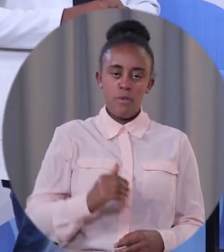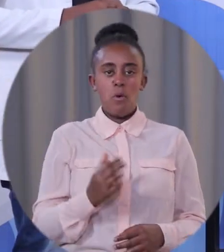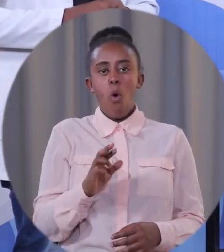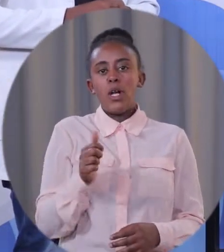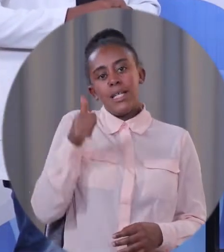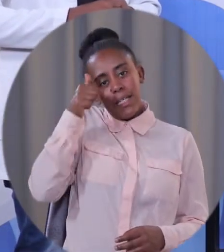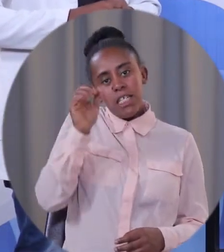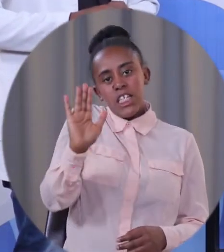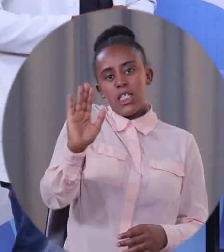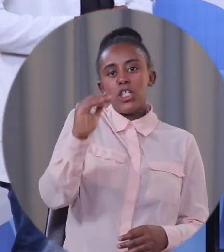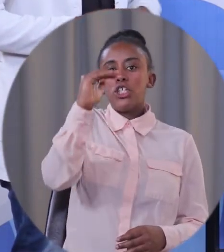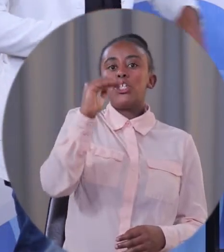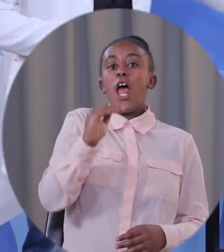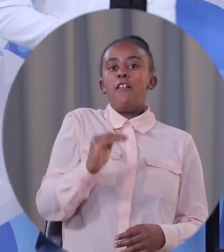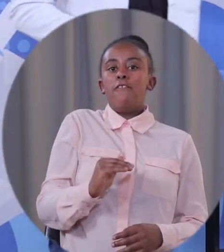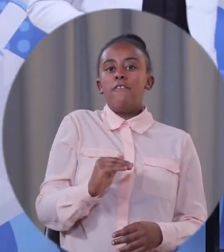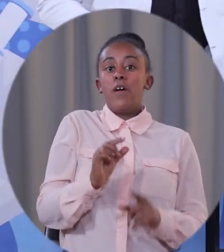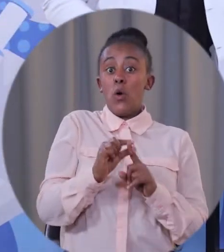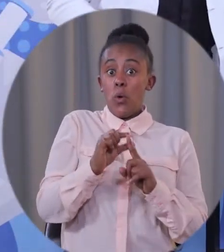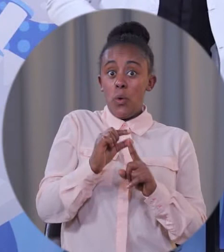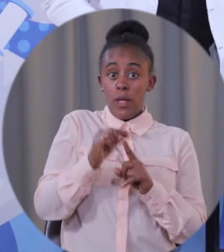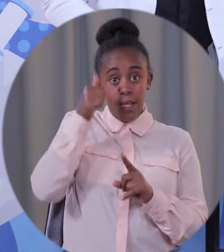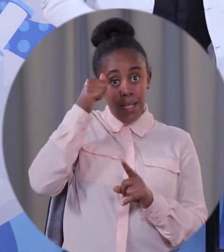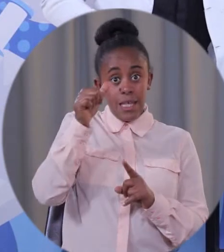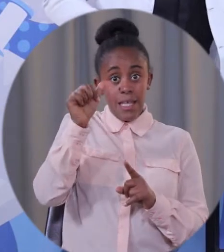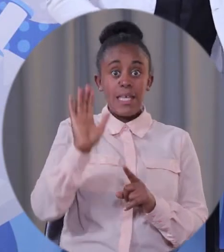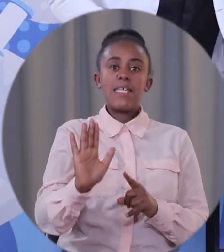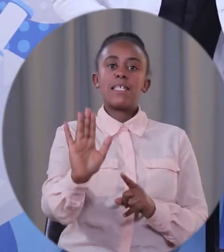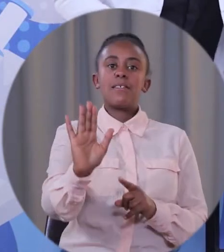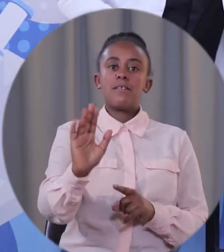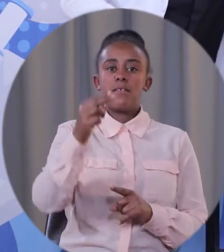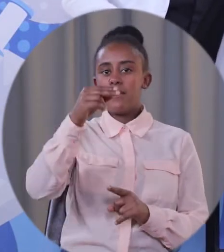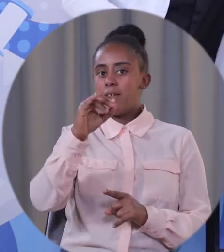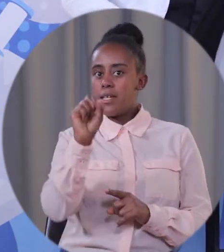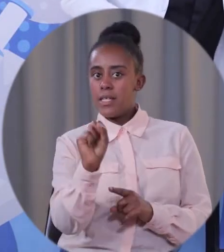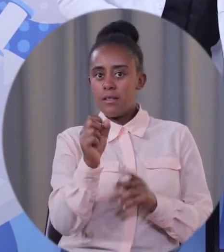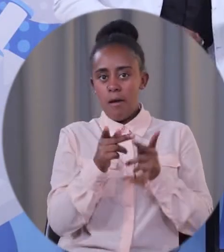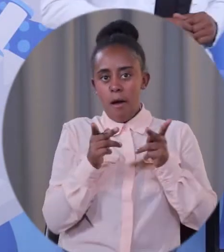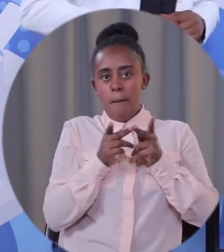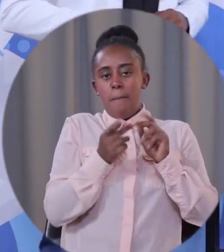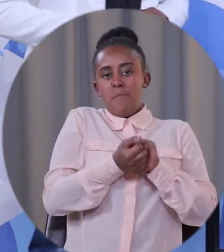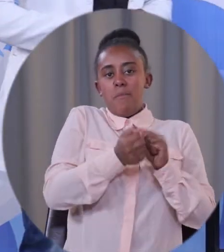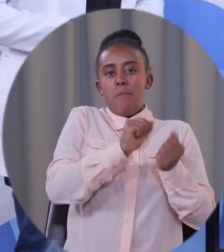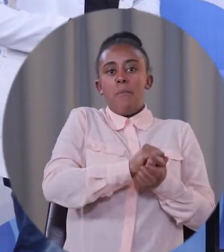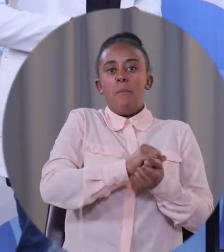shelf. The word his here replaces brothers.